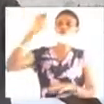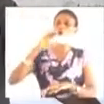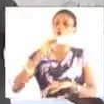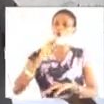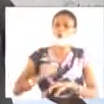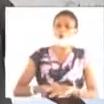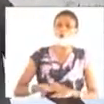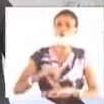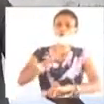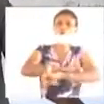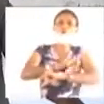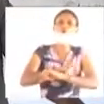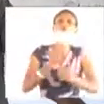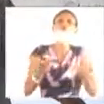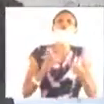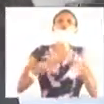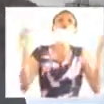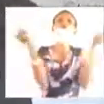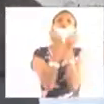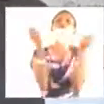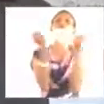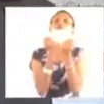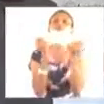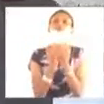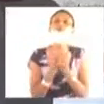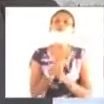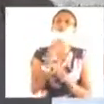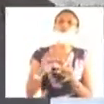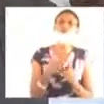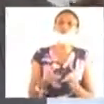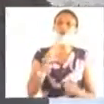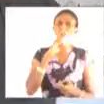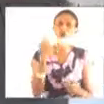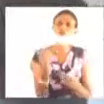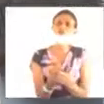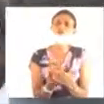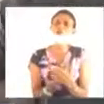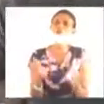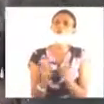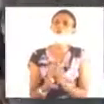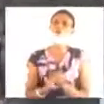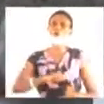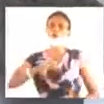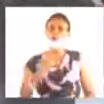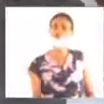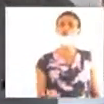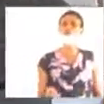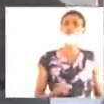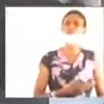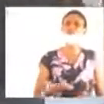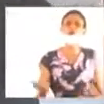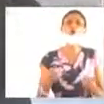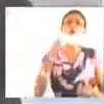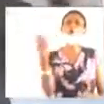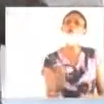very aggressive. They are also violent. And when they are there in any group, before you know it,